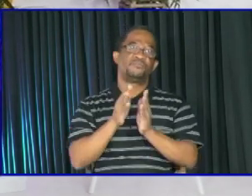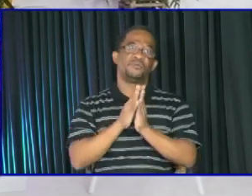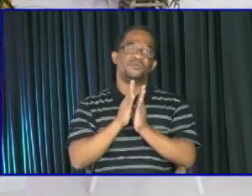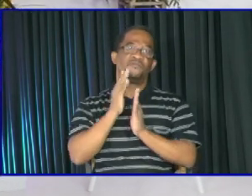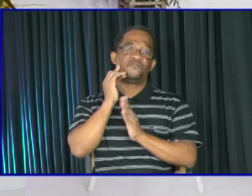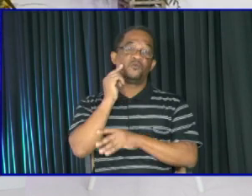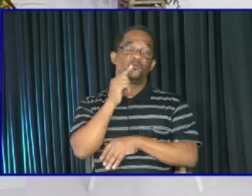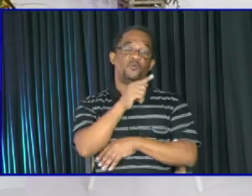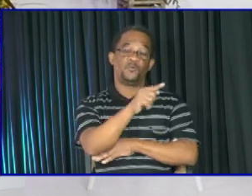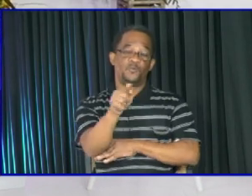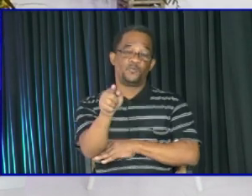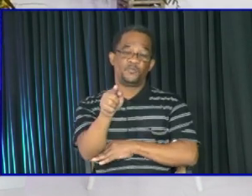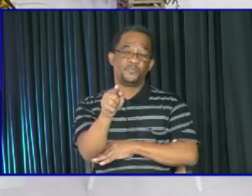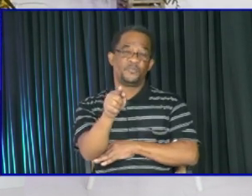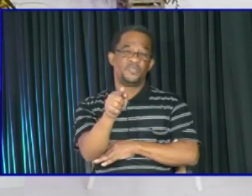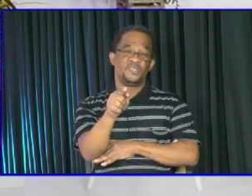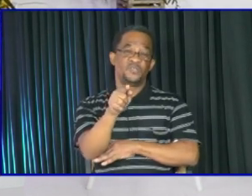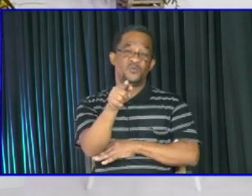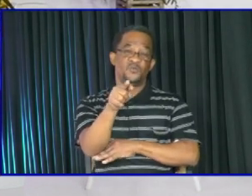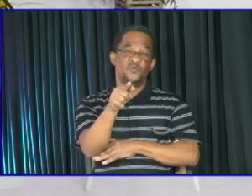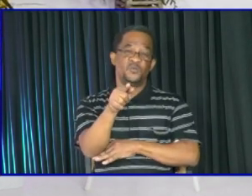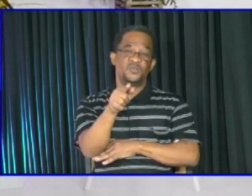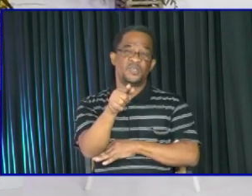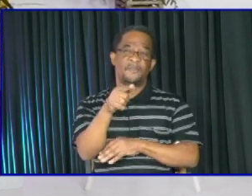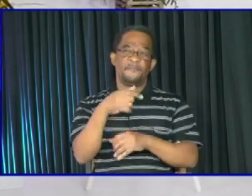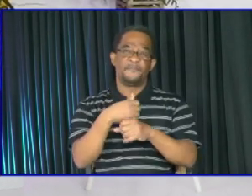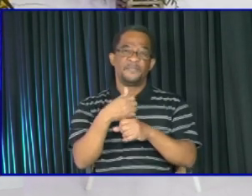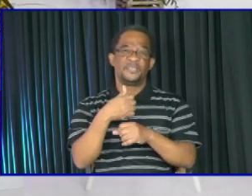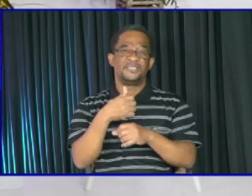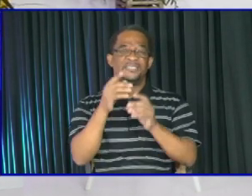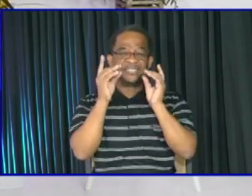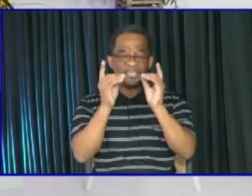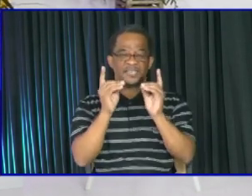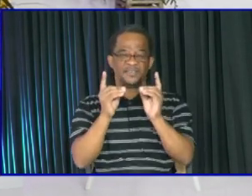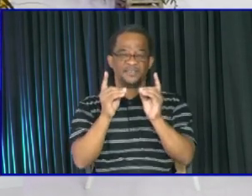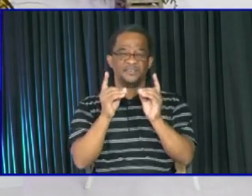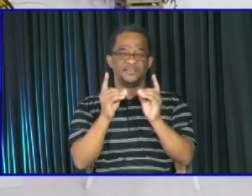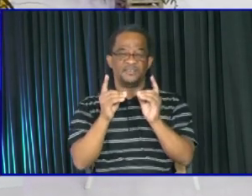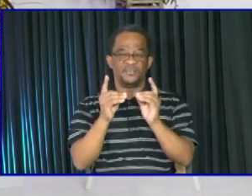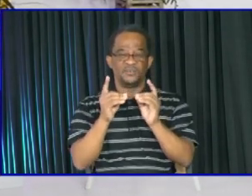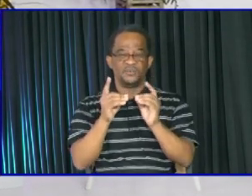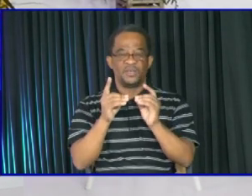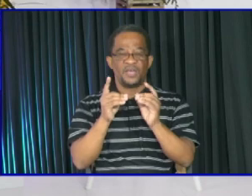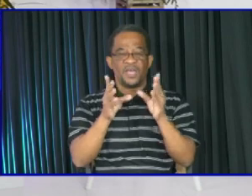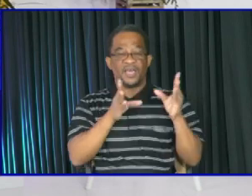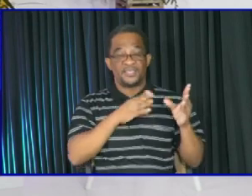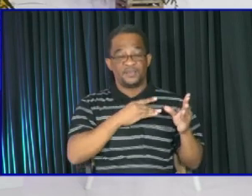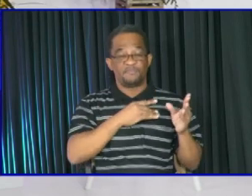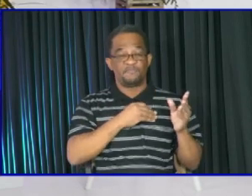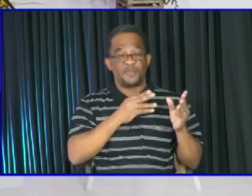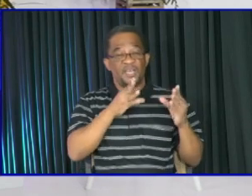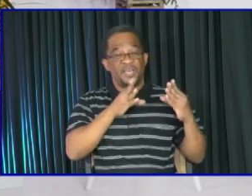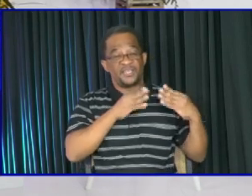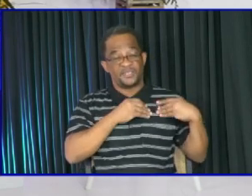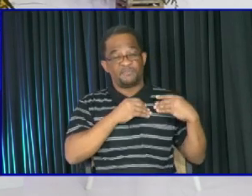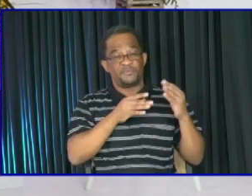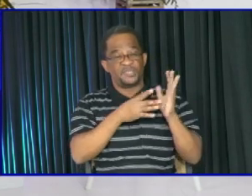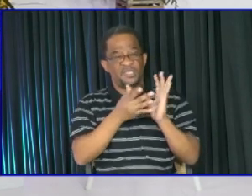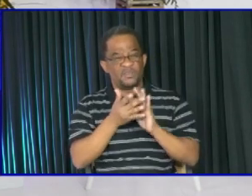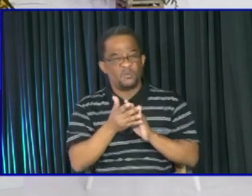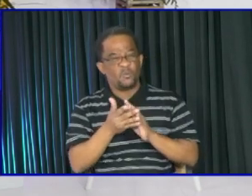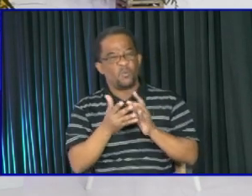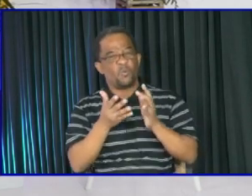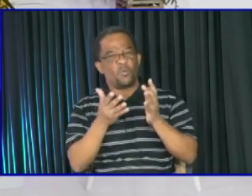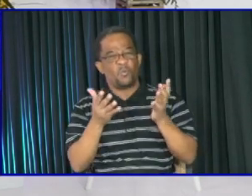you, that you will make your decision, that you will turn to Jesus, that you who happen to